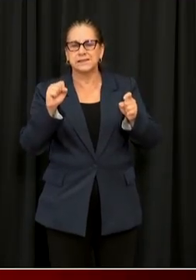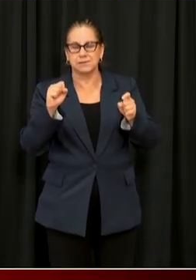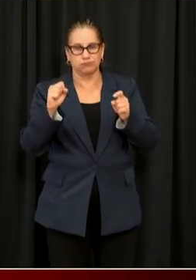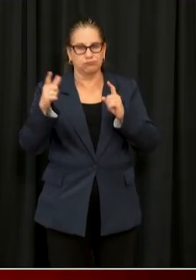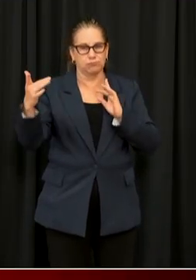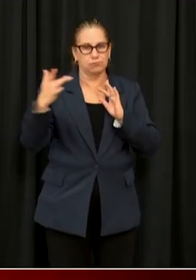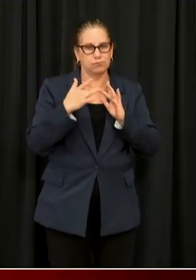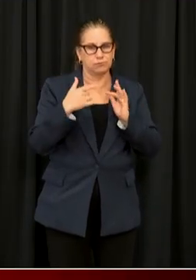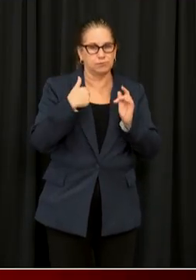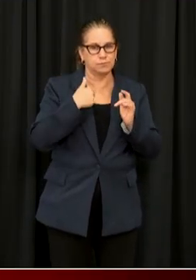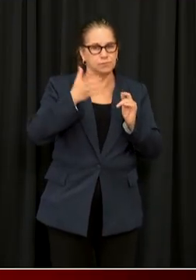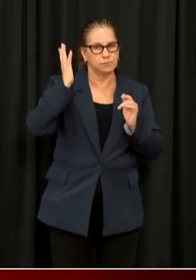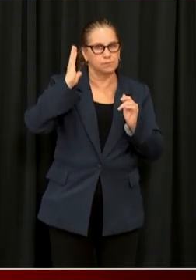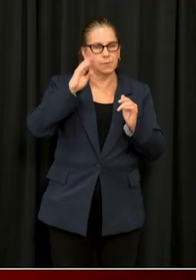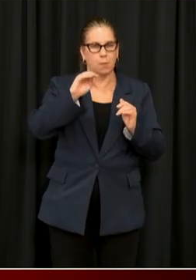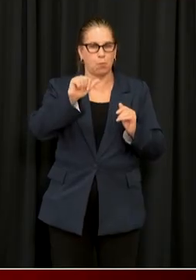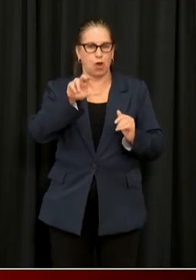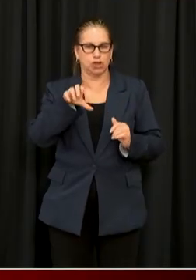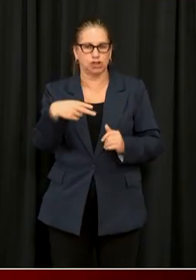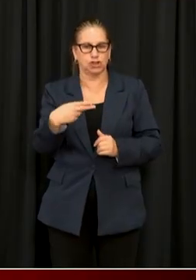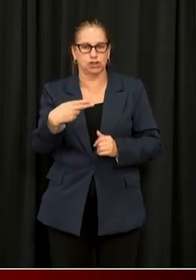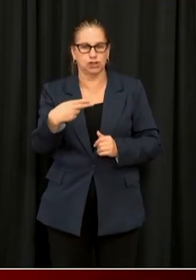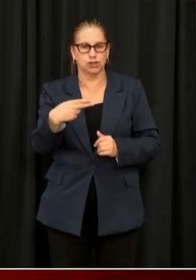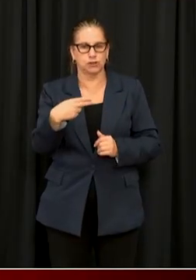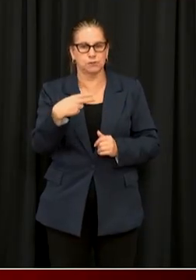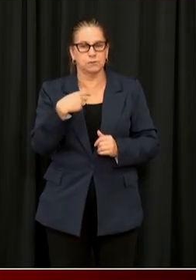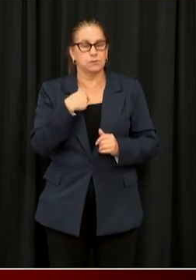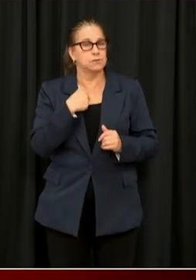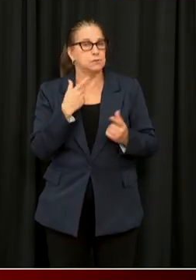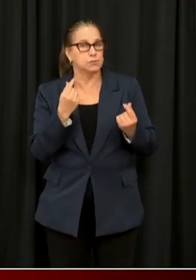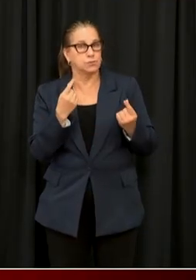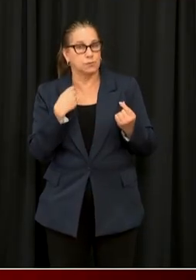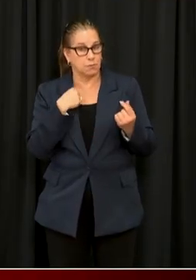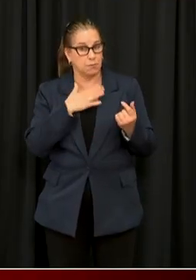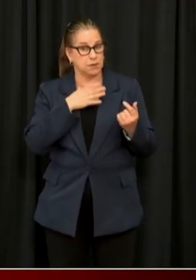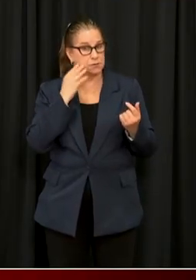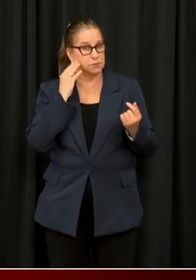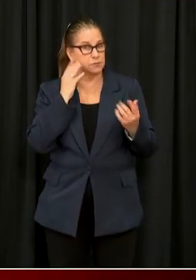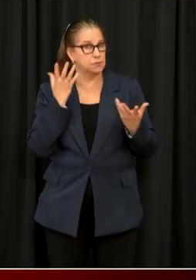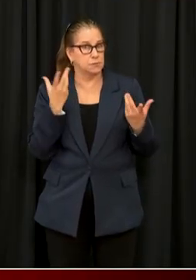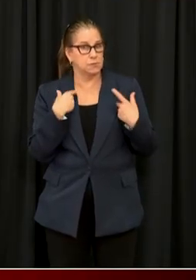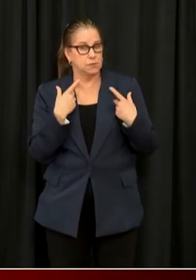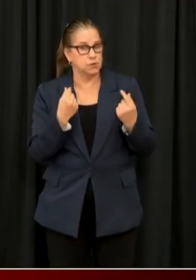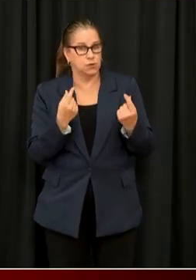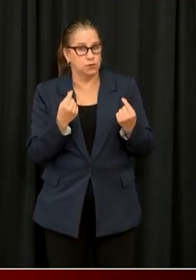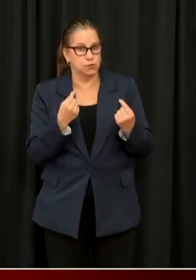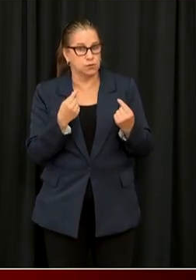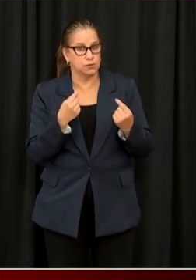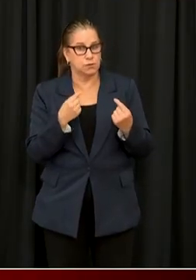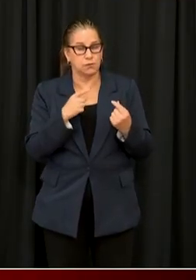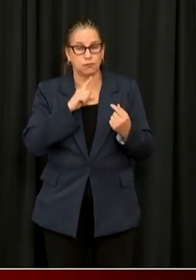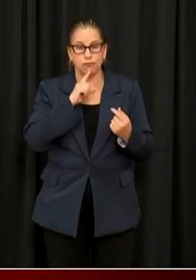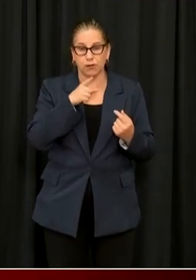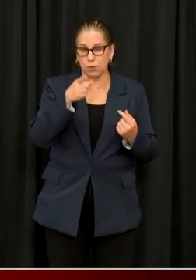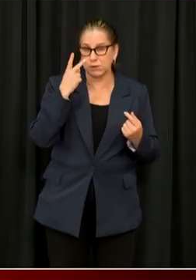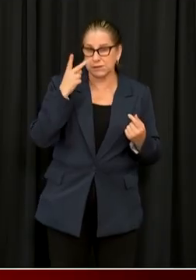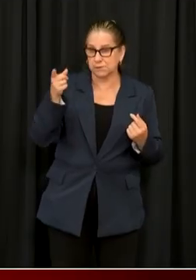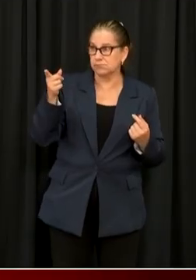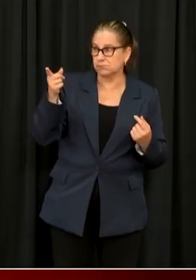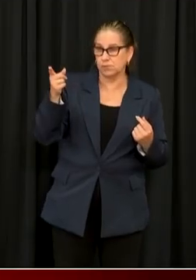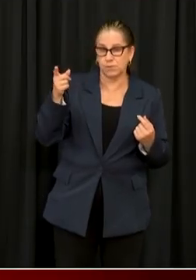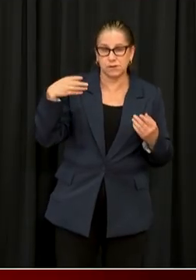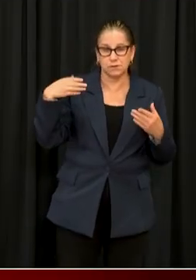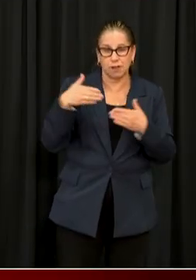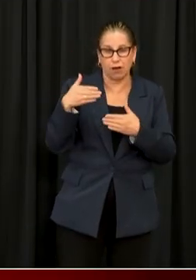what I would say to my experience is that the most important thing, even as you see like the slides and you see sort of like the schematic flow of how we do